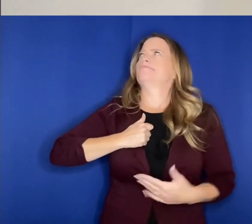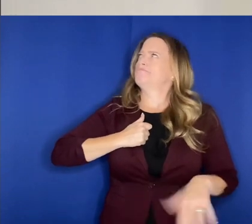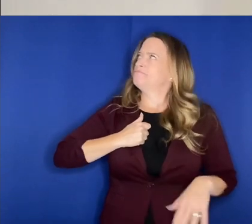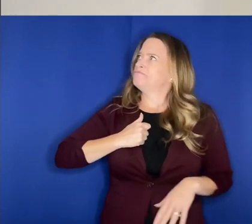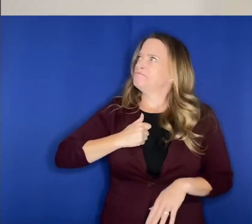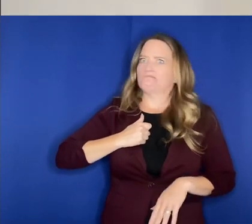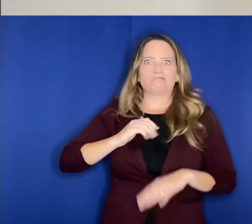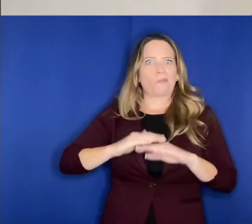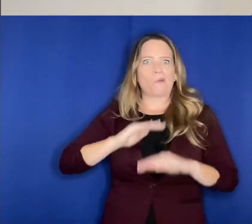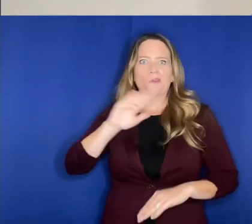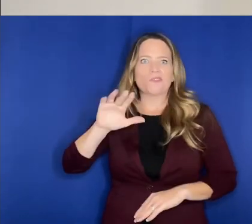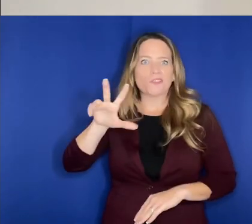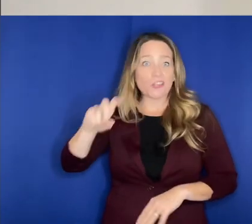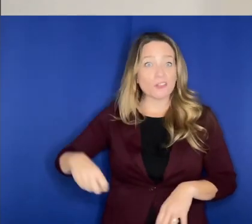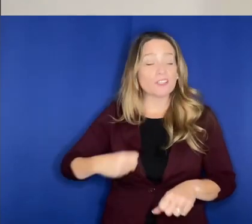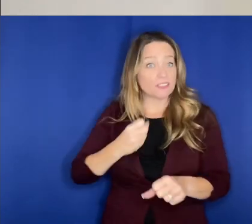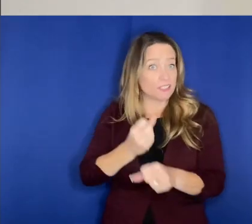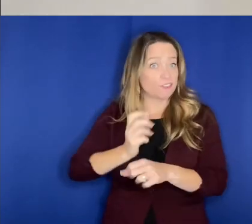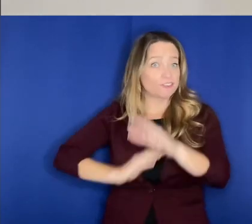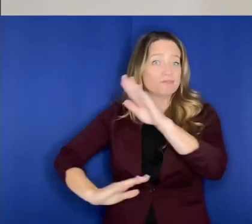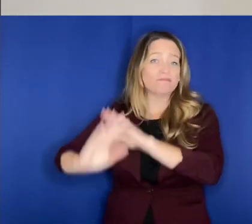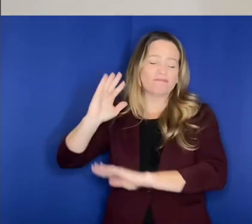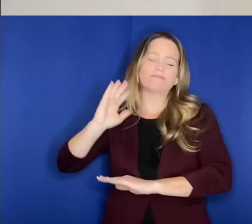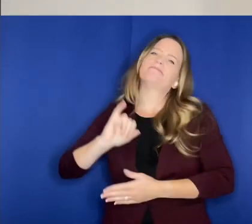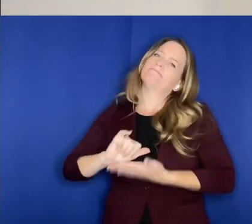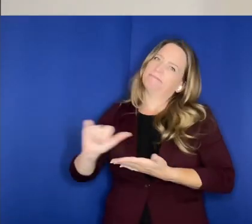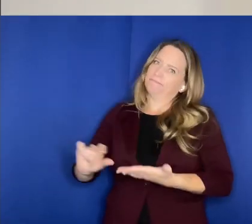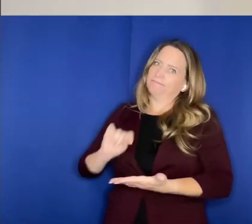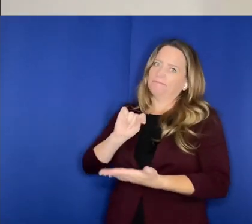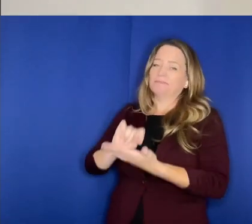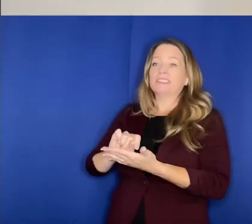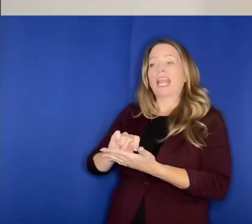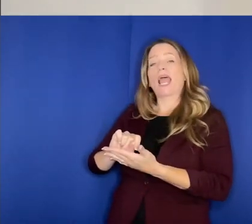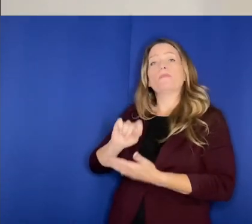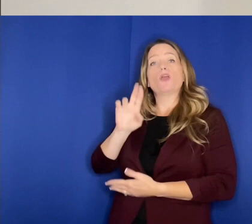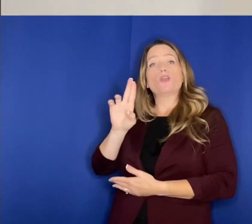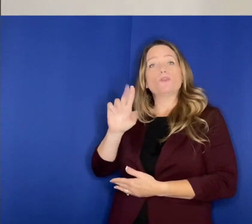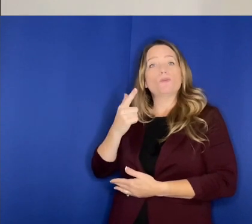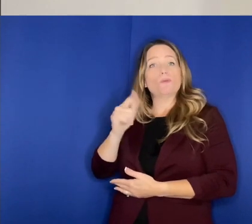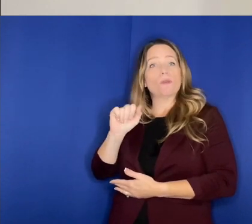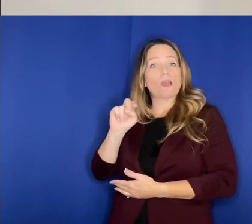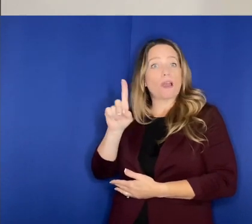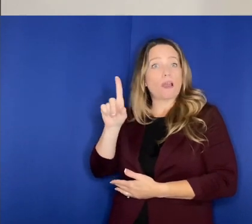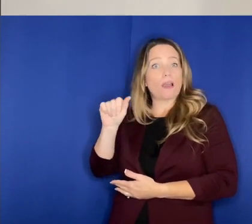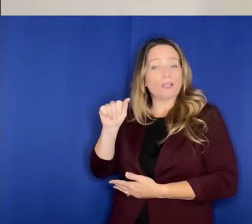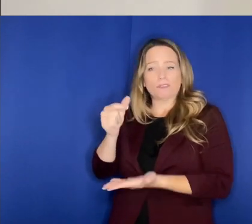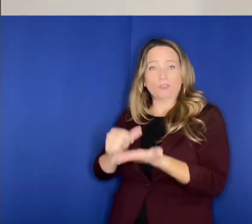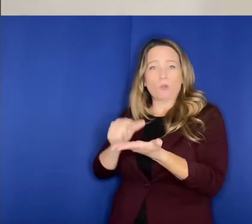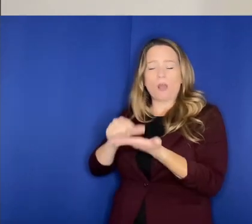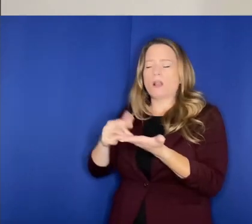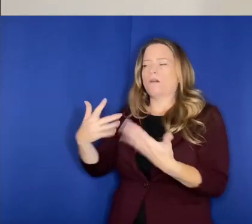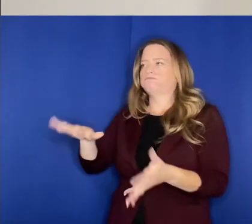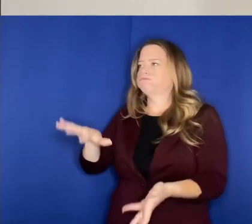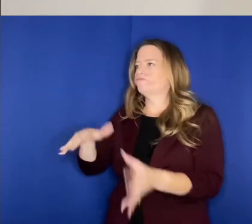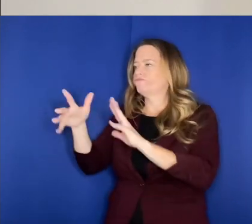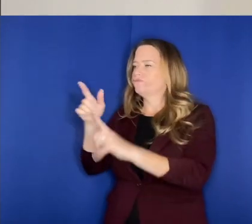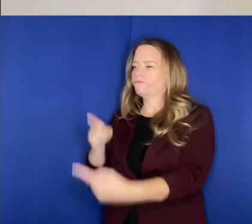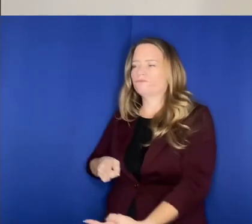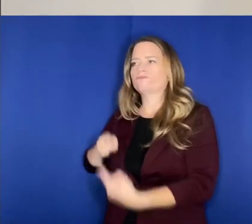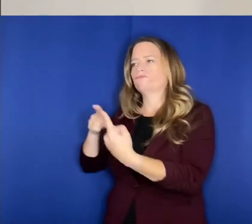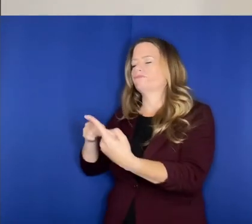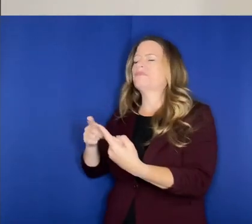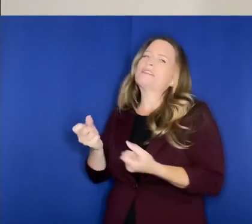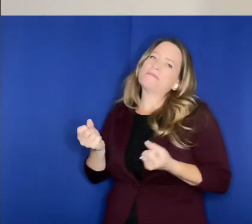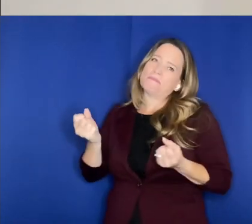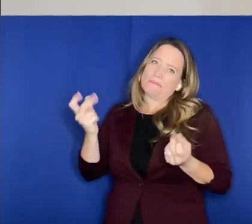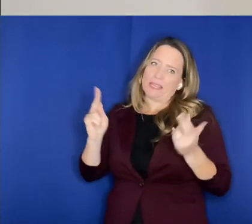Canada dates back more than three decades, when at a time of great upheaval in Uganda, many members